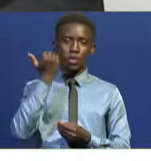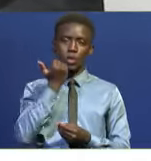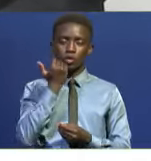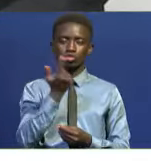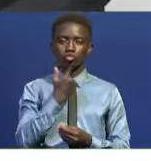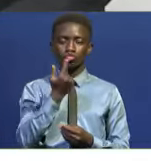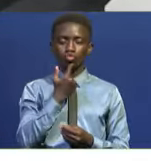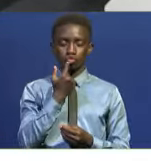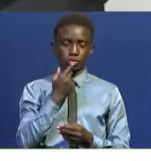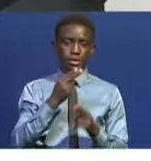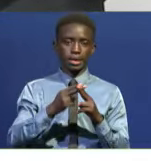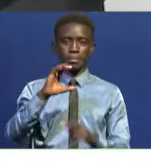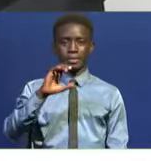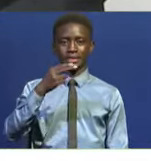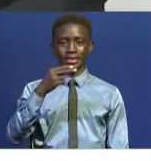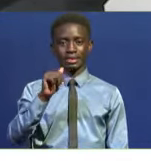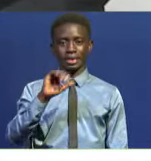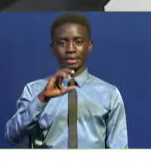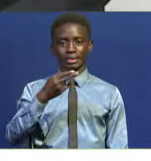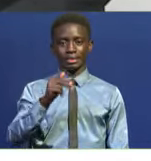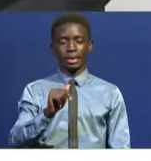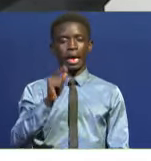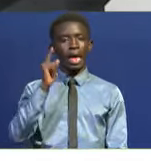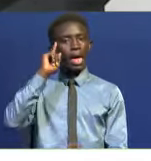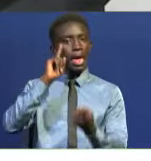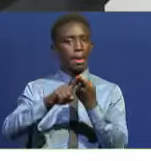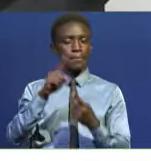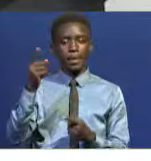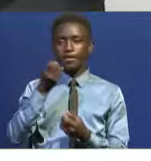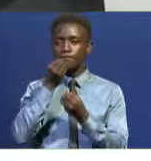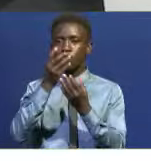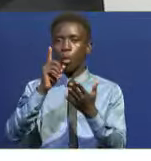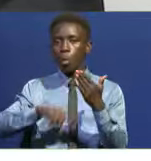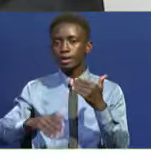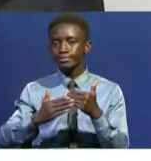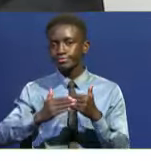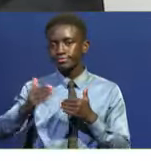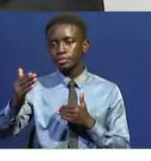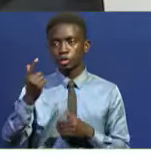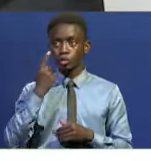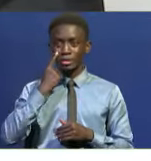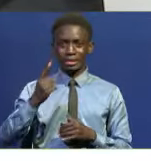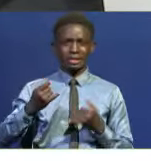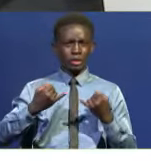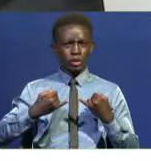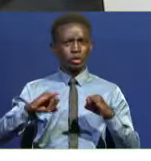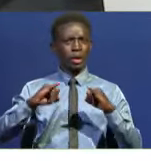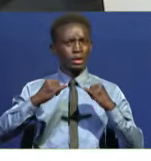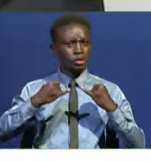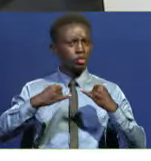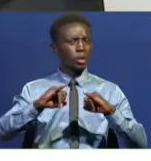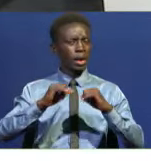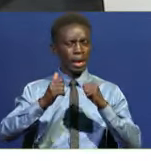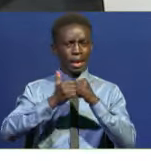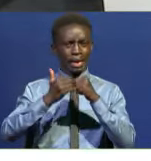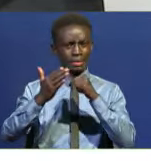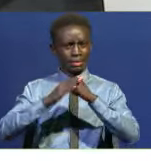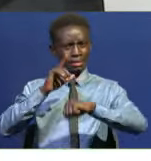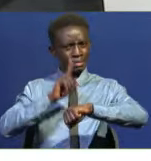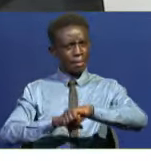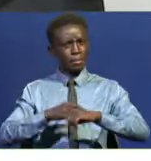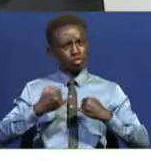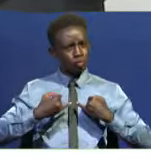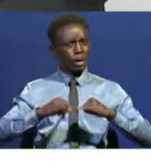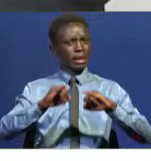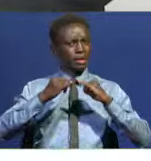for further directions. And this marked a record 19 attempts, by the way, by various parties to have the court stop